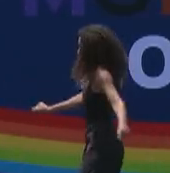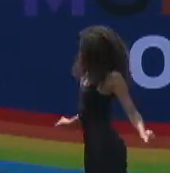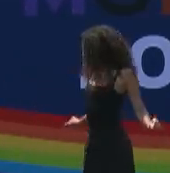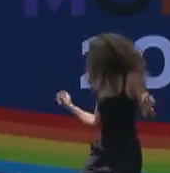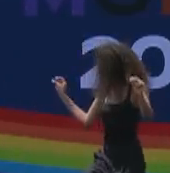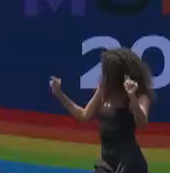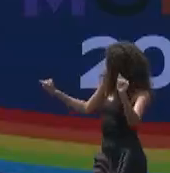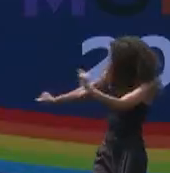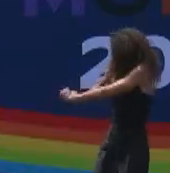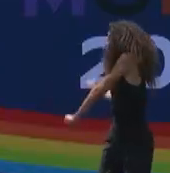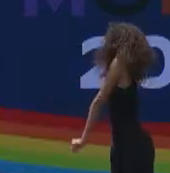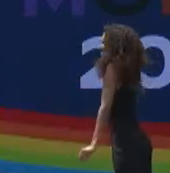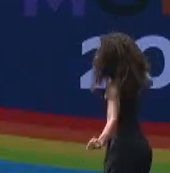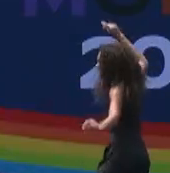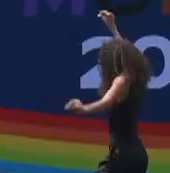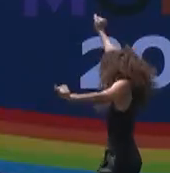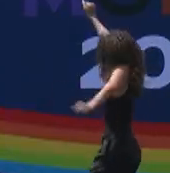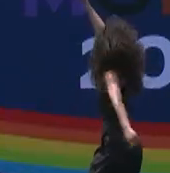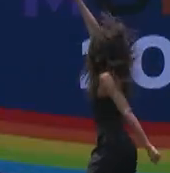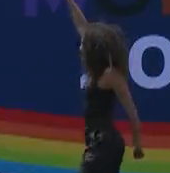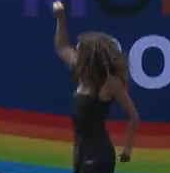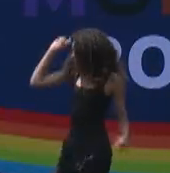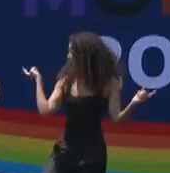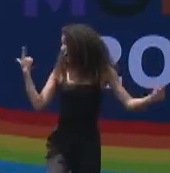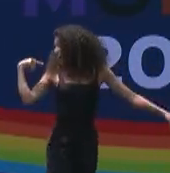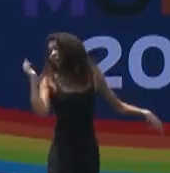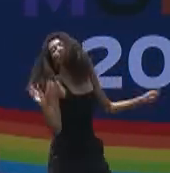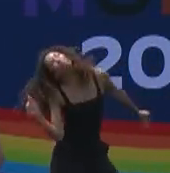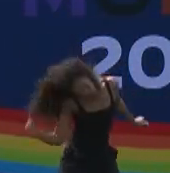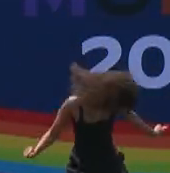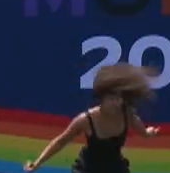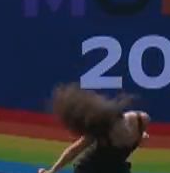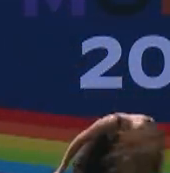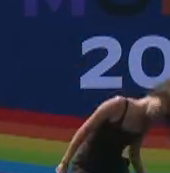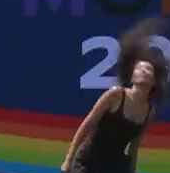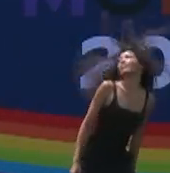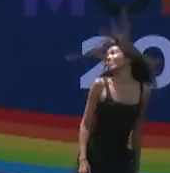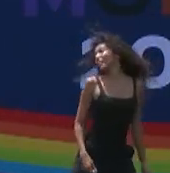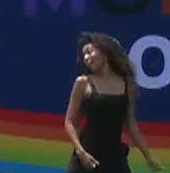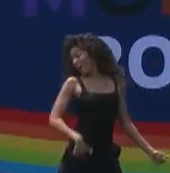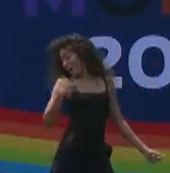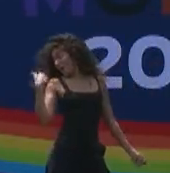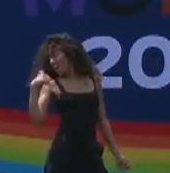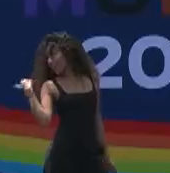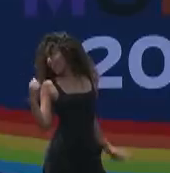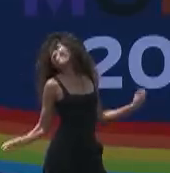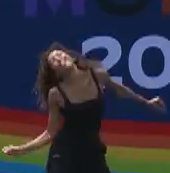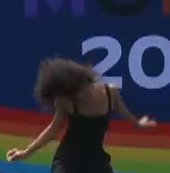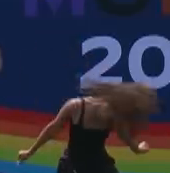Elevator, kitchen table, any flavor. What's your favorite? Tell me what you like. Go, Jasmine.